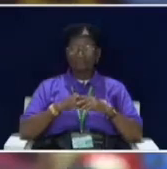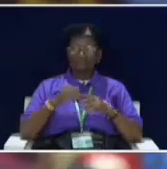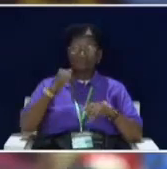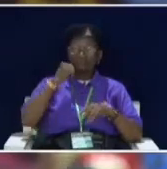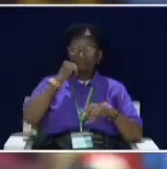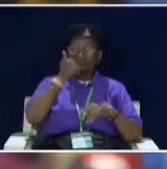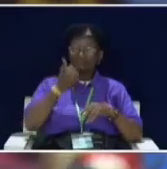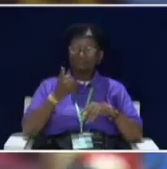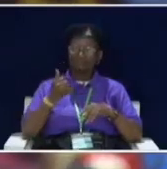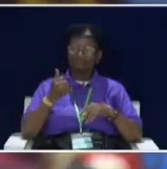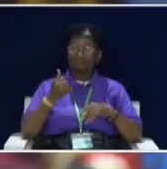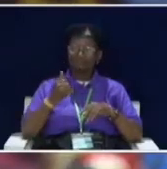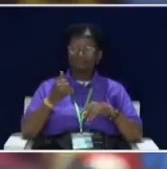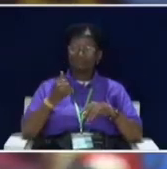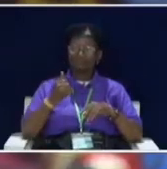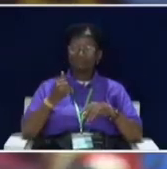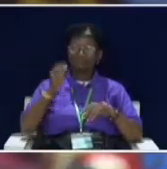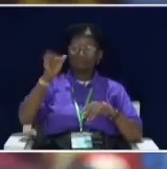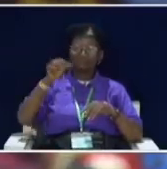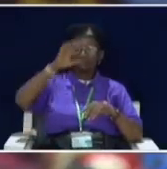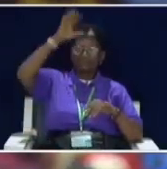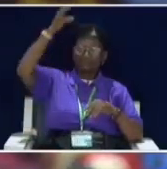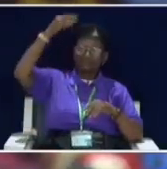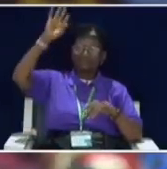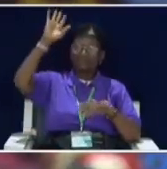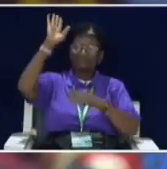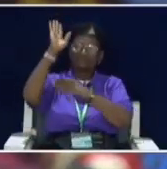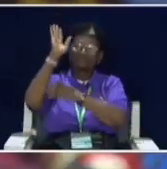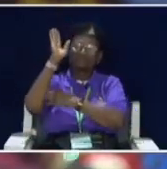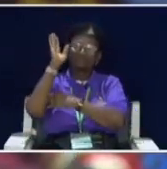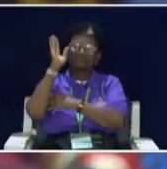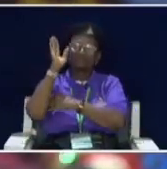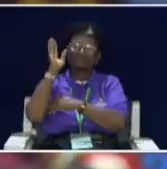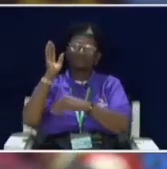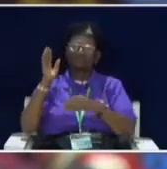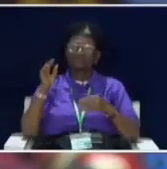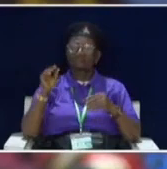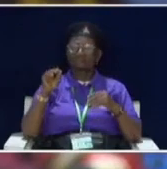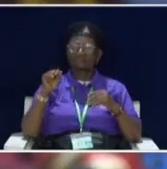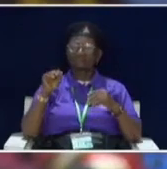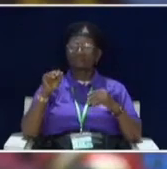Tomorrow, by the grace of God, by